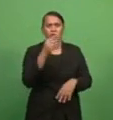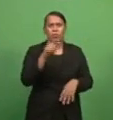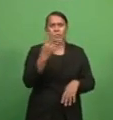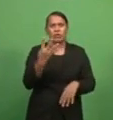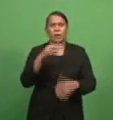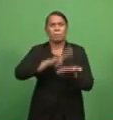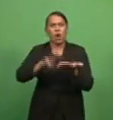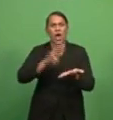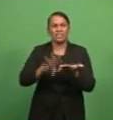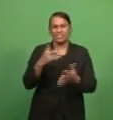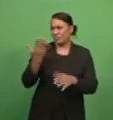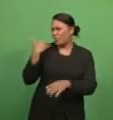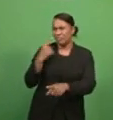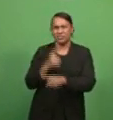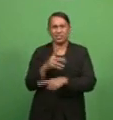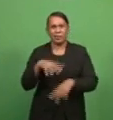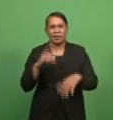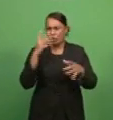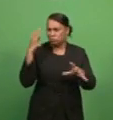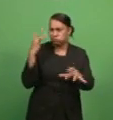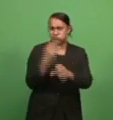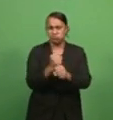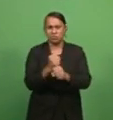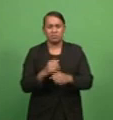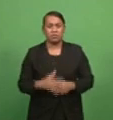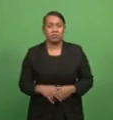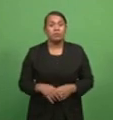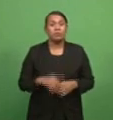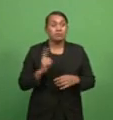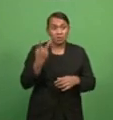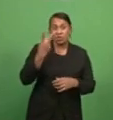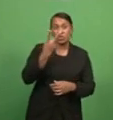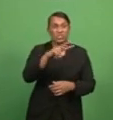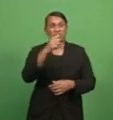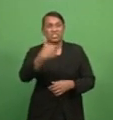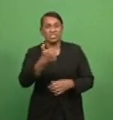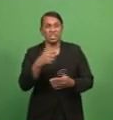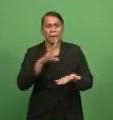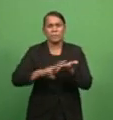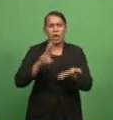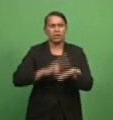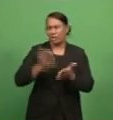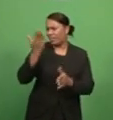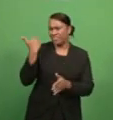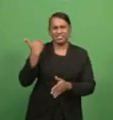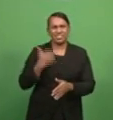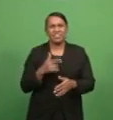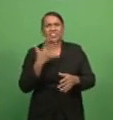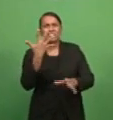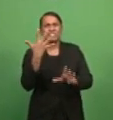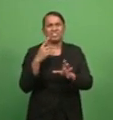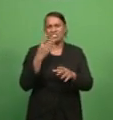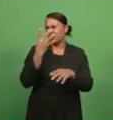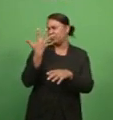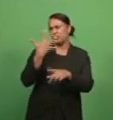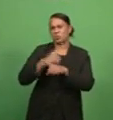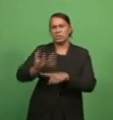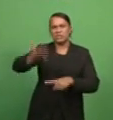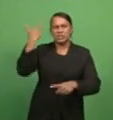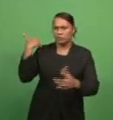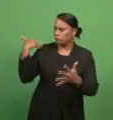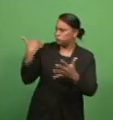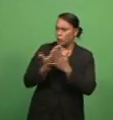number filing for first-time benefits to more than 26 million in the past 5 weeks. But the figure was down from last